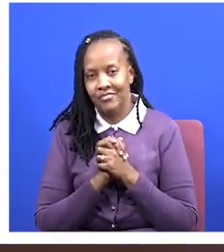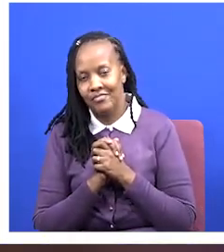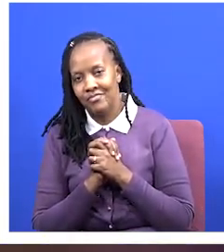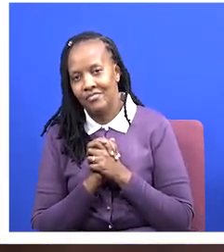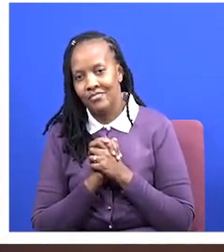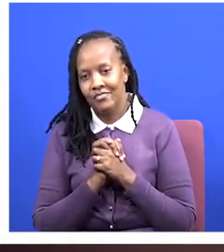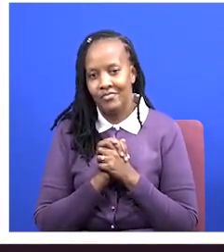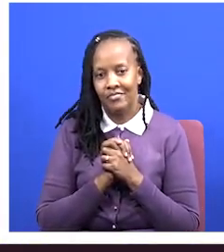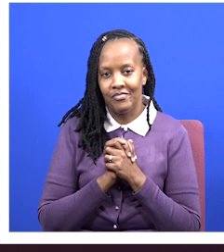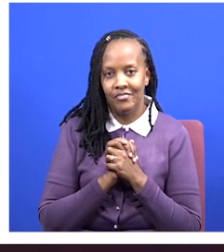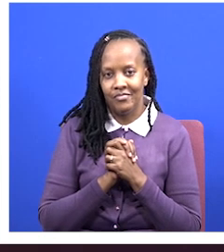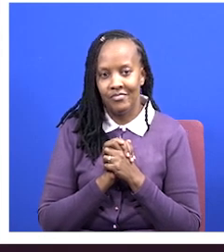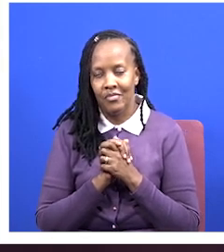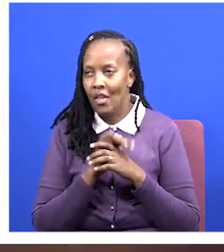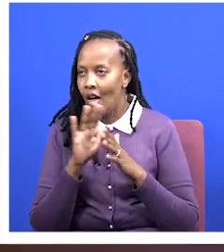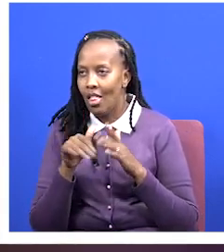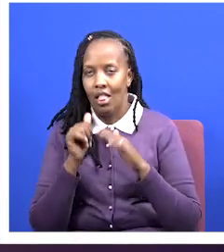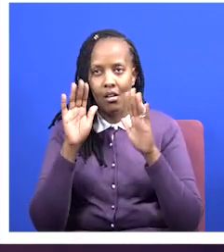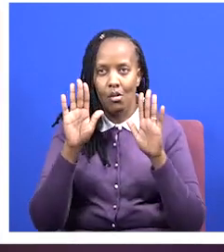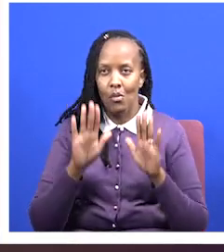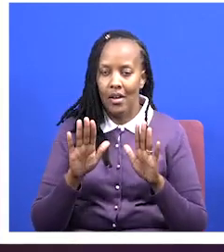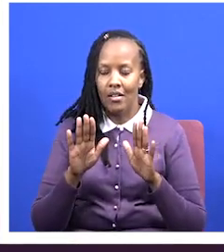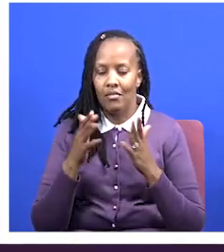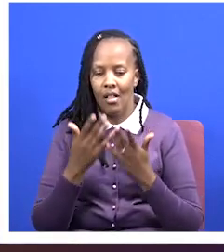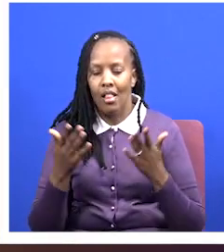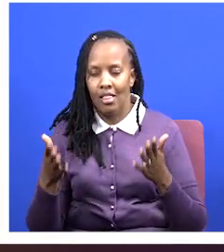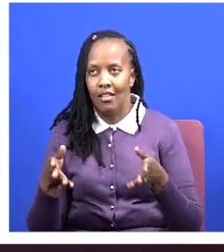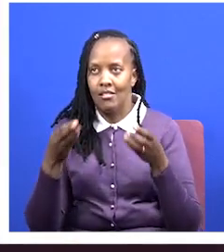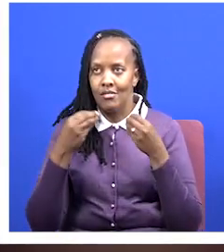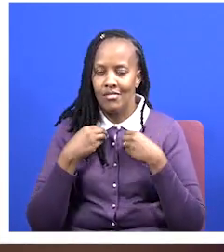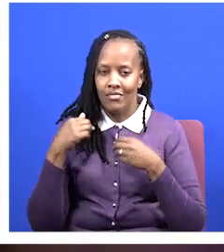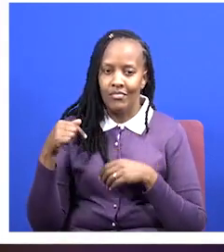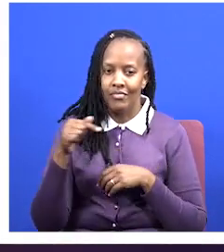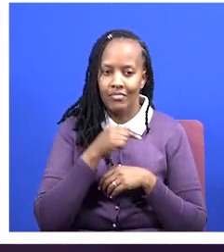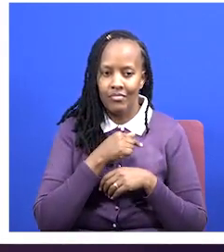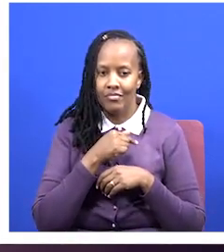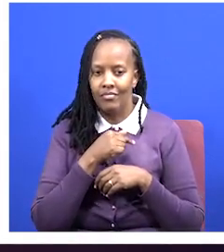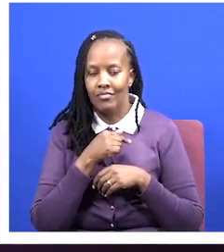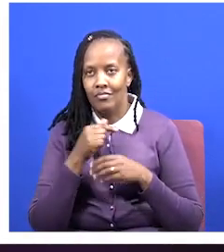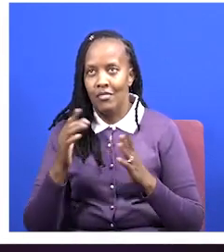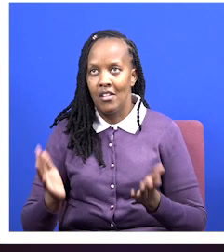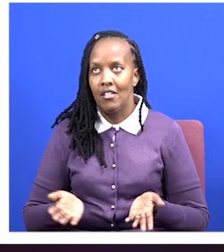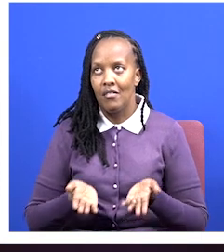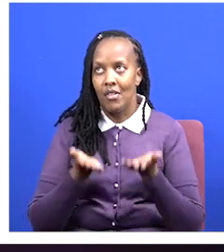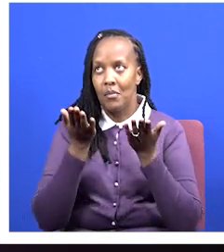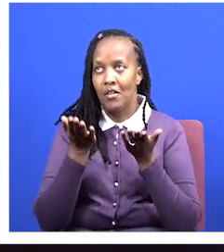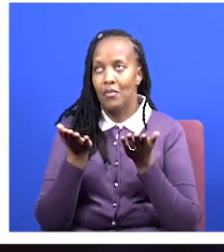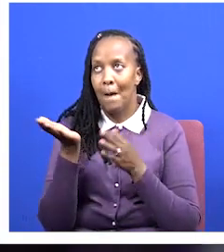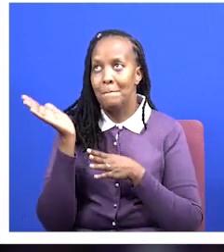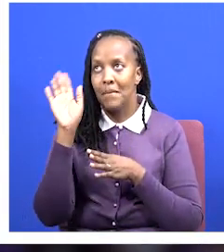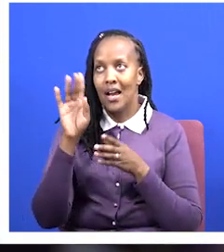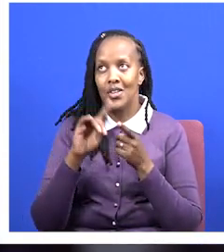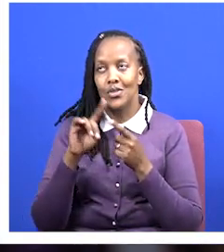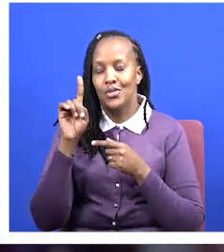would fill our hands with all the wonderful things you give us. Then we'd lift them up and give them back to